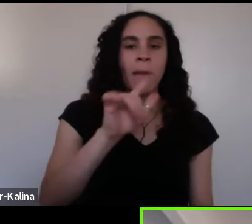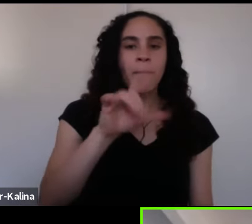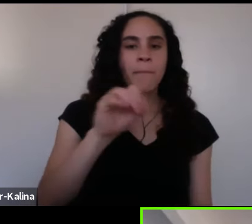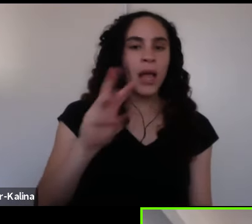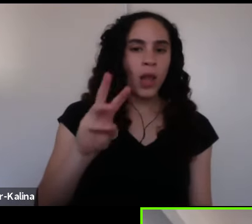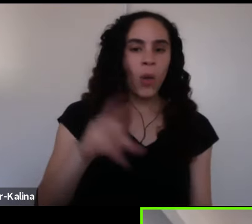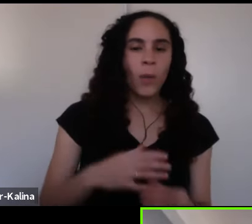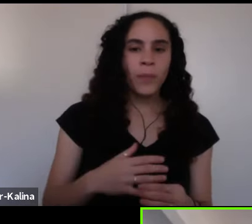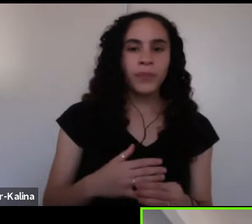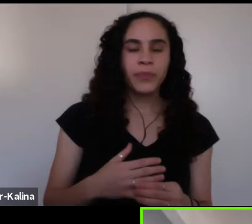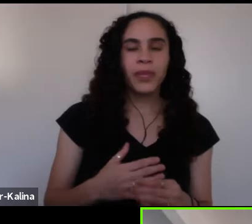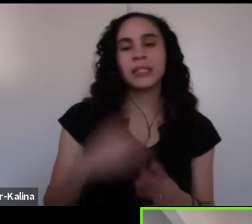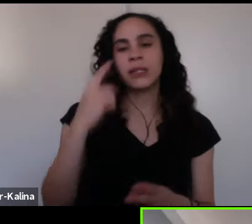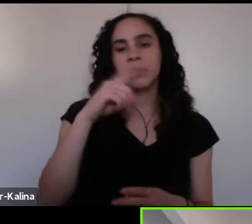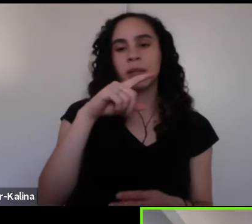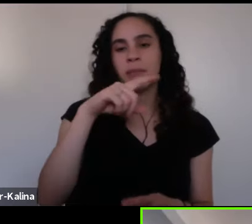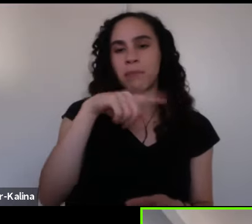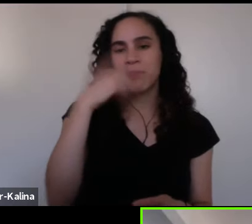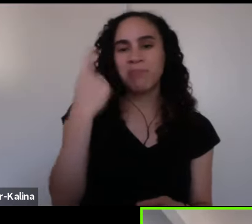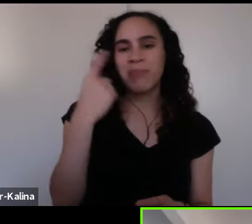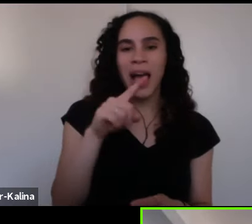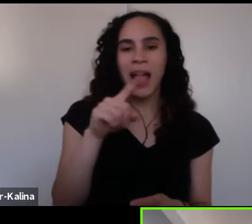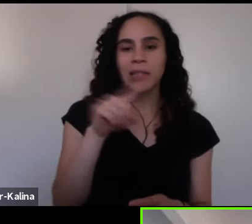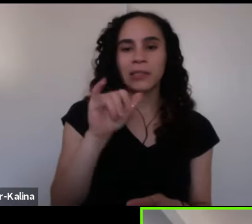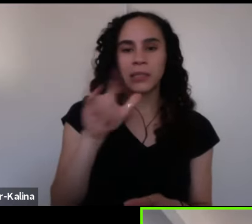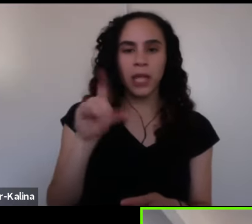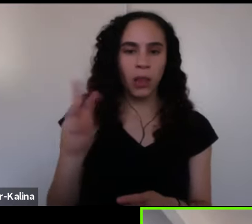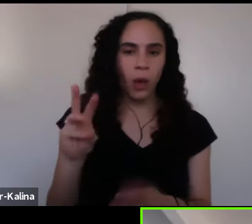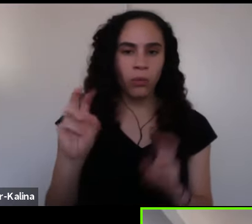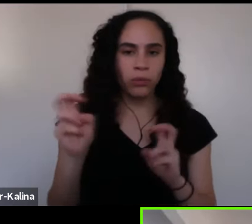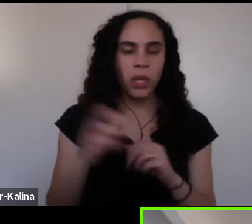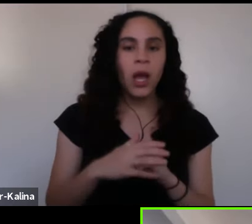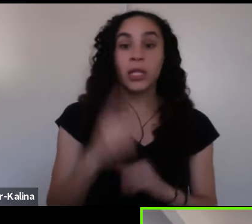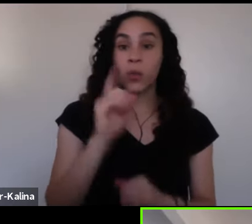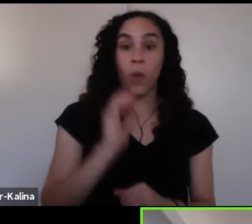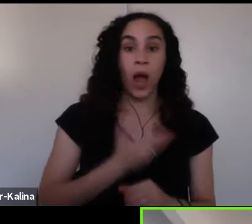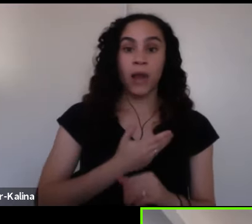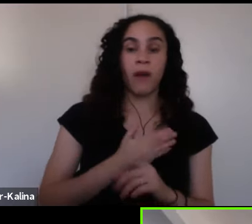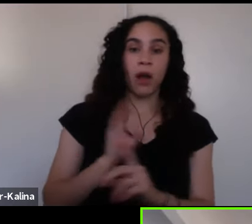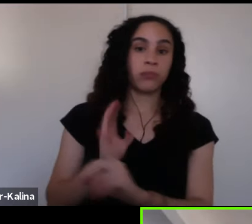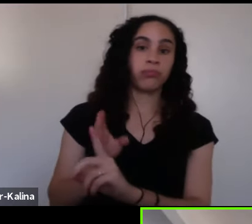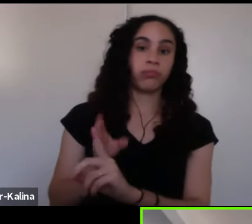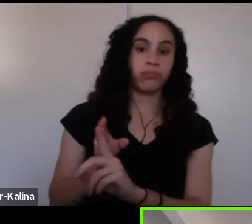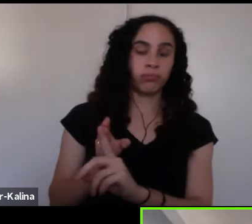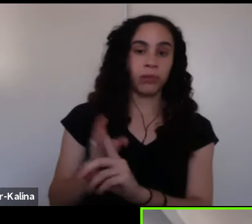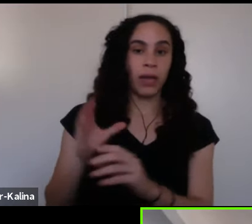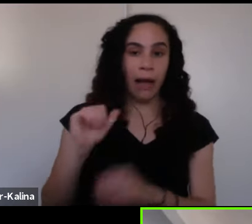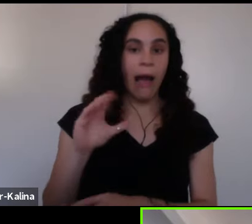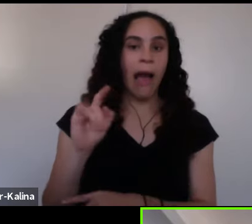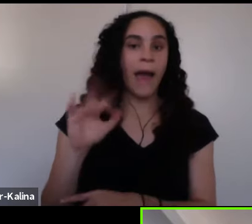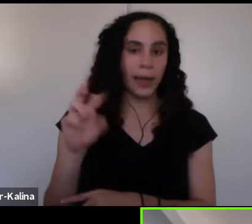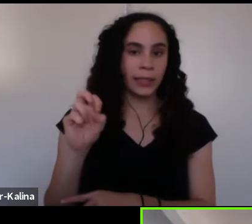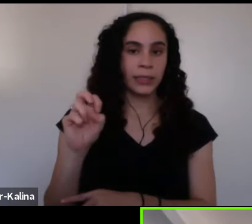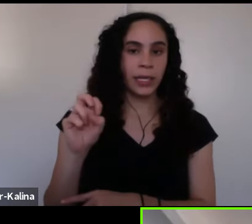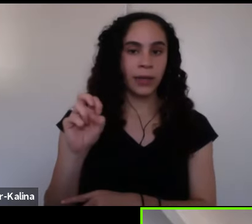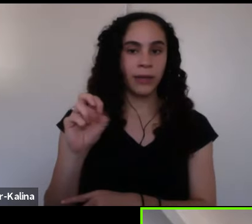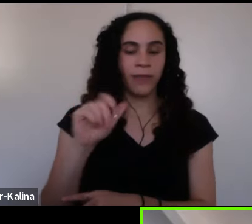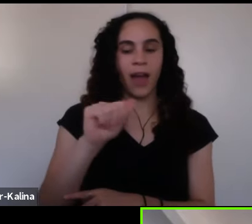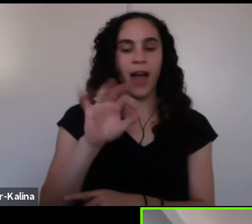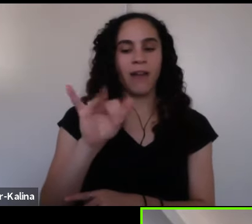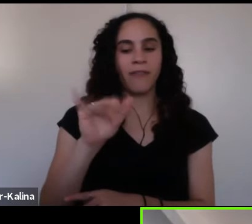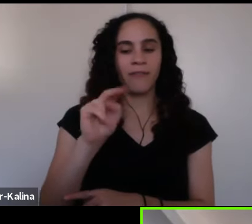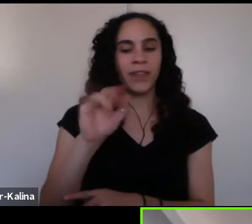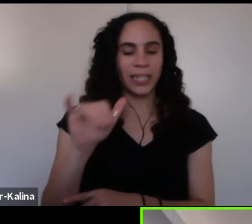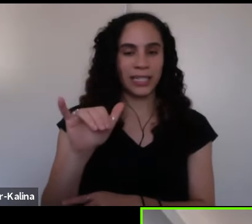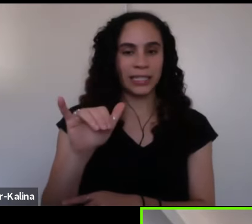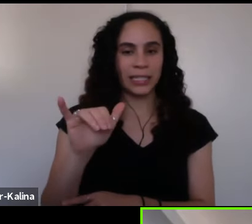Blacks at Zillow, and it's one of our most active affinity networks. And if you could imagine being